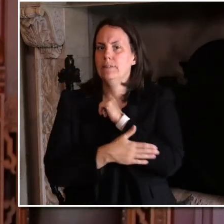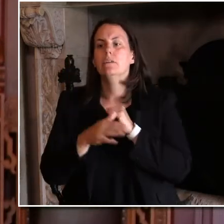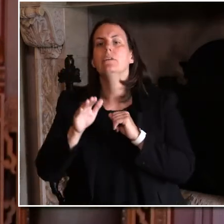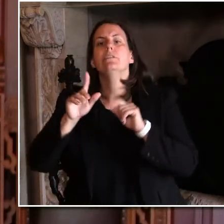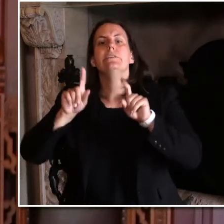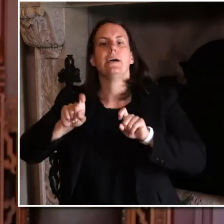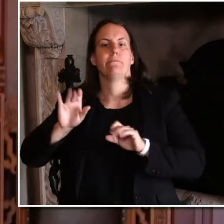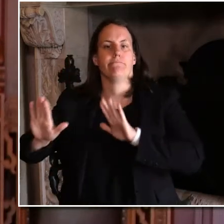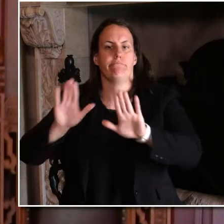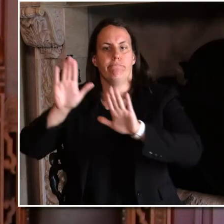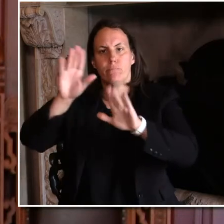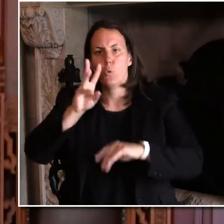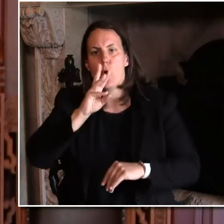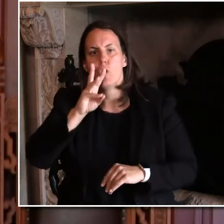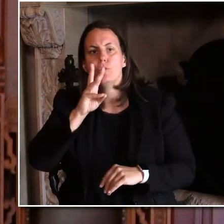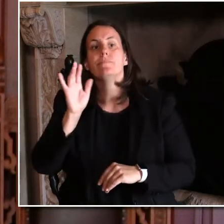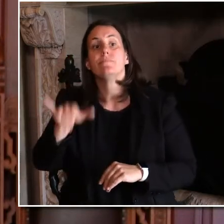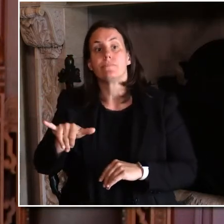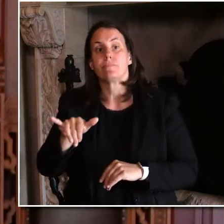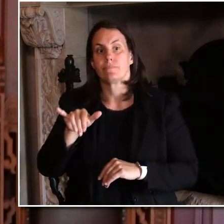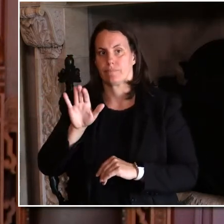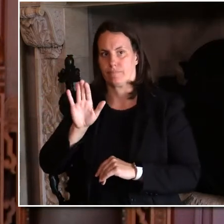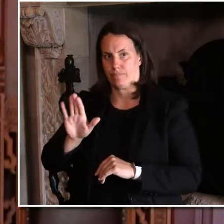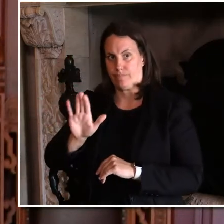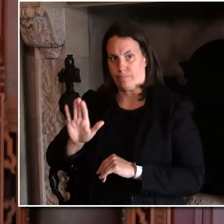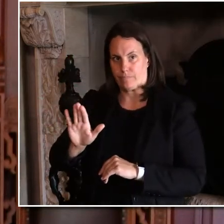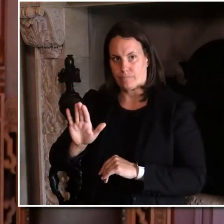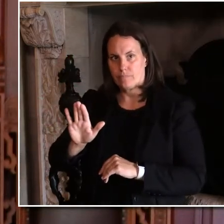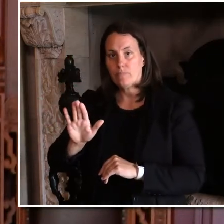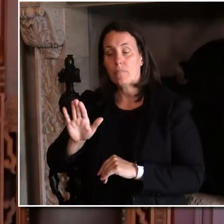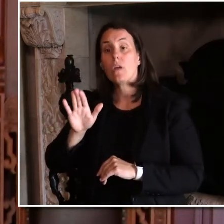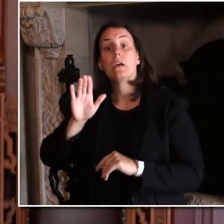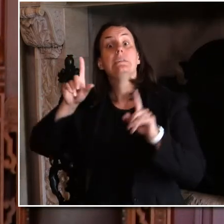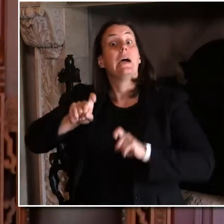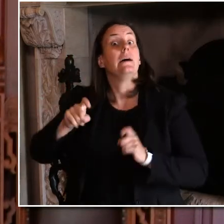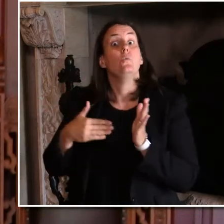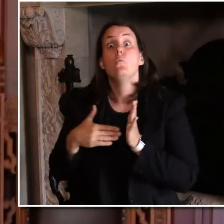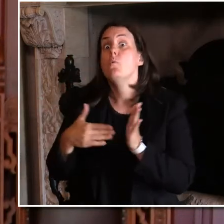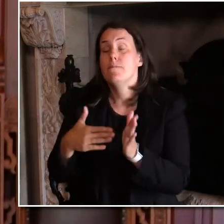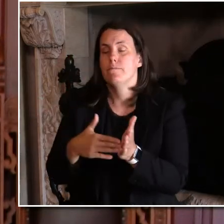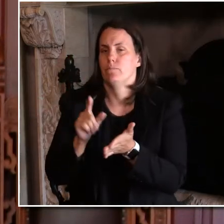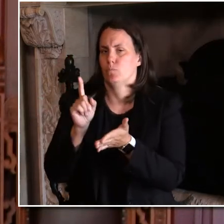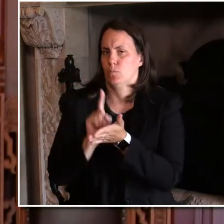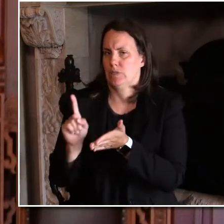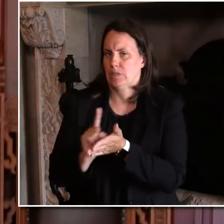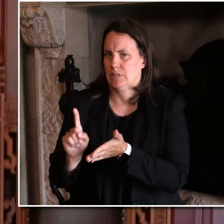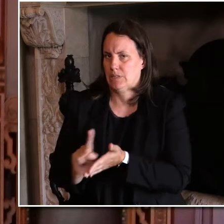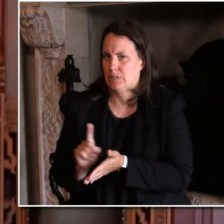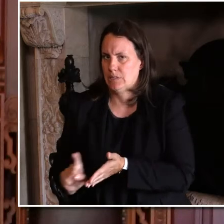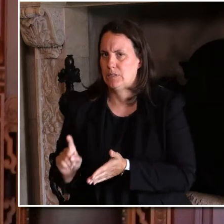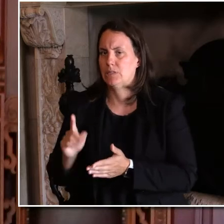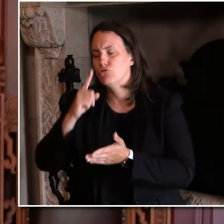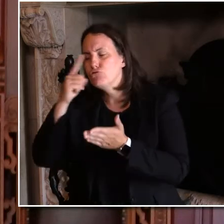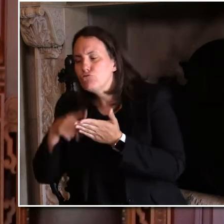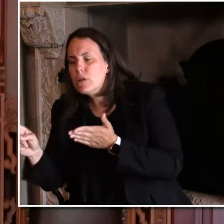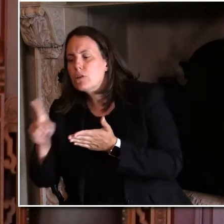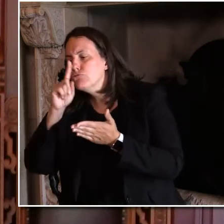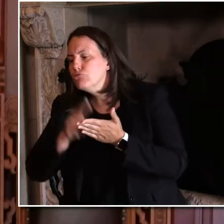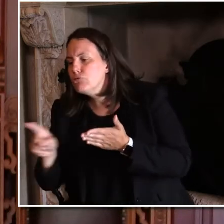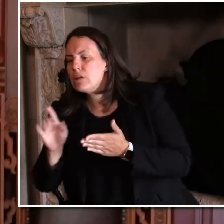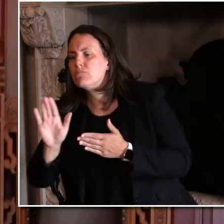basis, maybe about every week or so, the goal is going to be able to look at the amount of virus in the water and